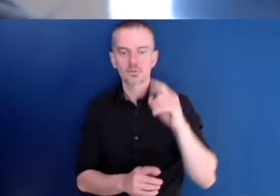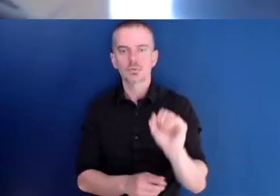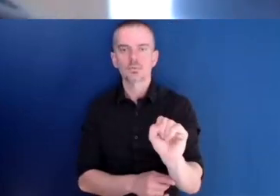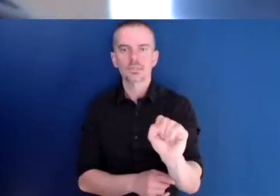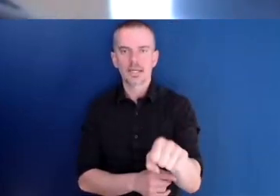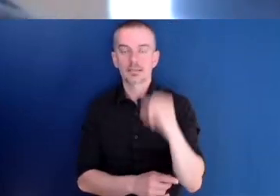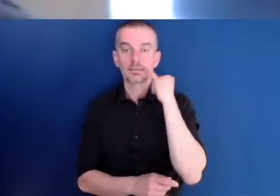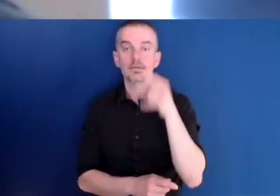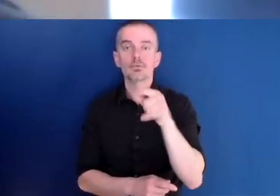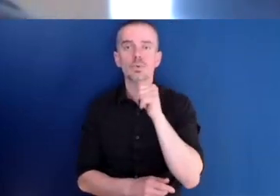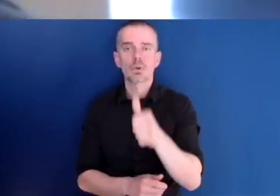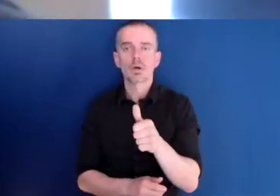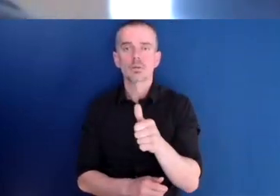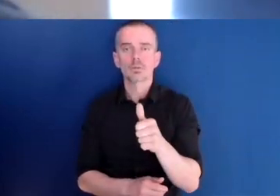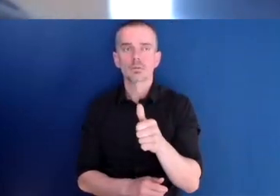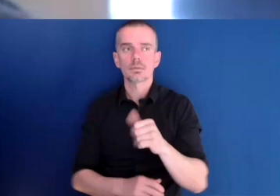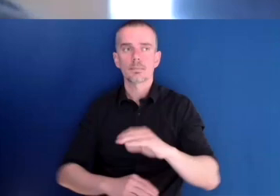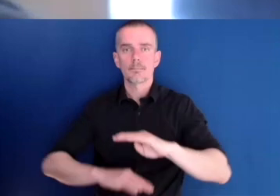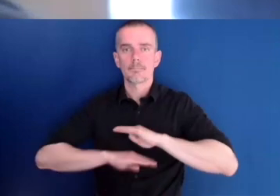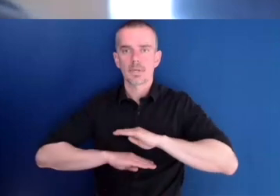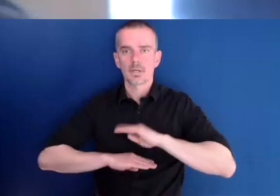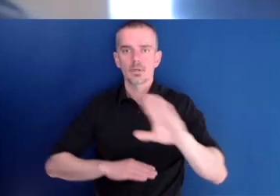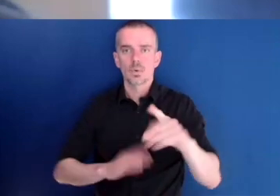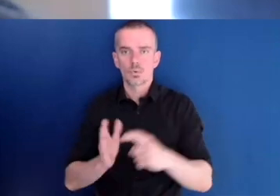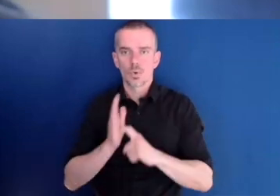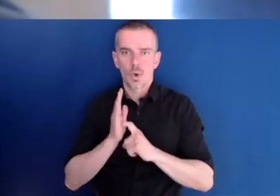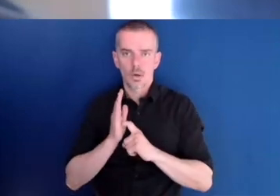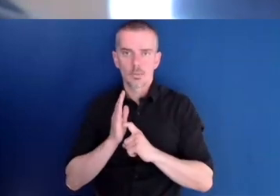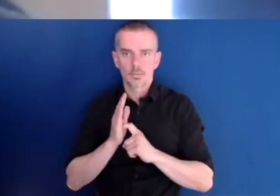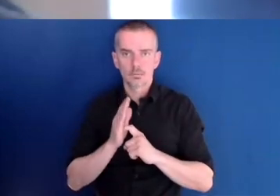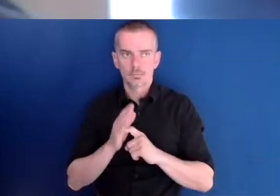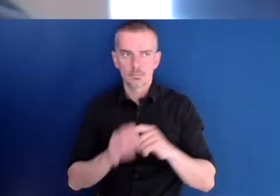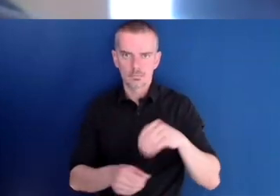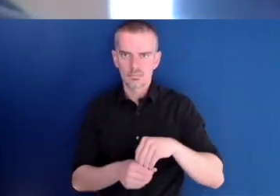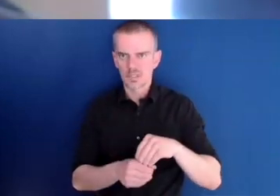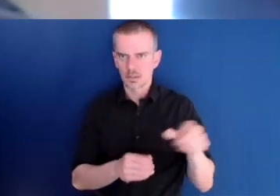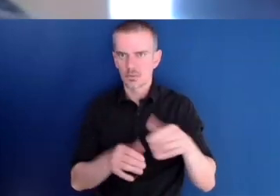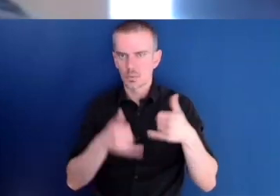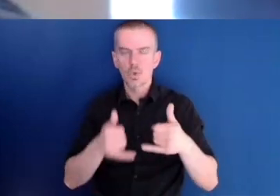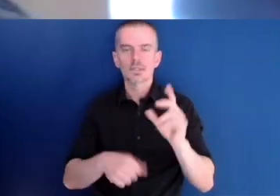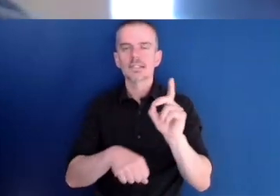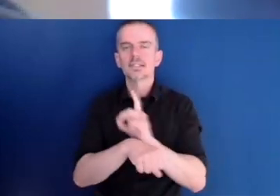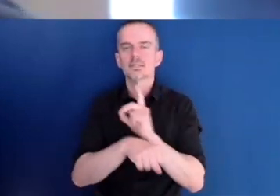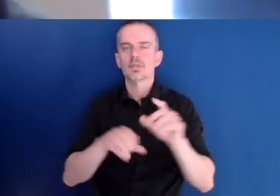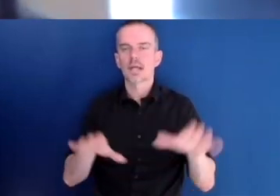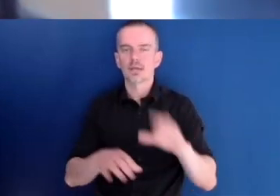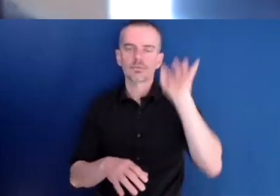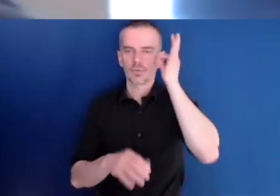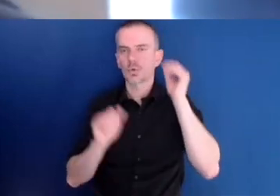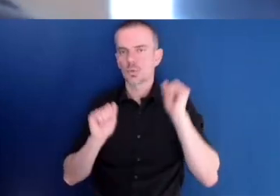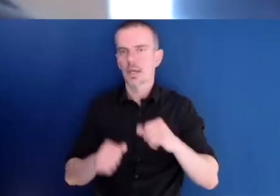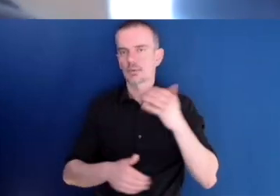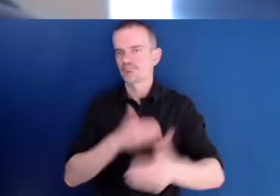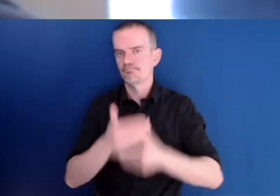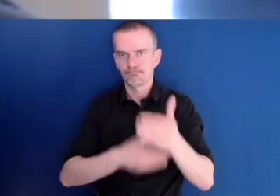you're not meeting your requirements of the award, there are disciplinary action that the federal government can